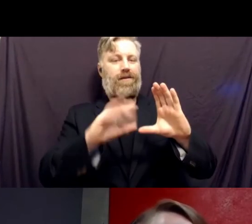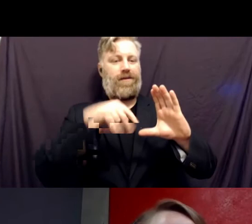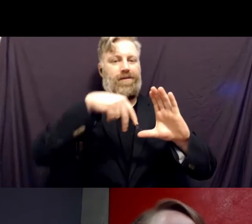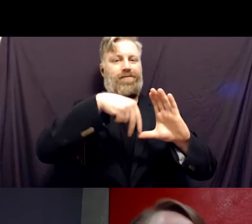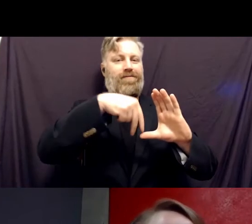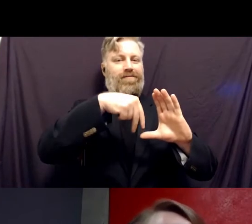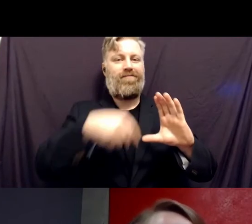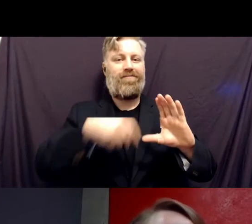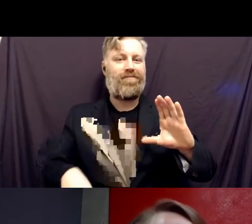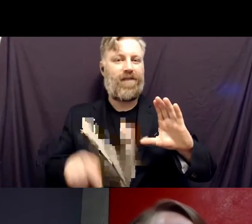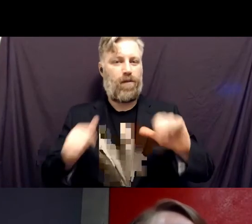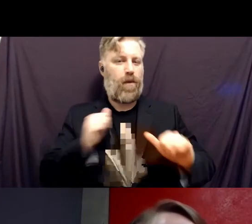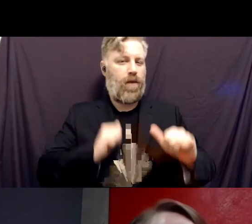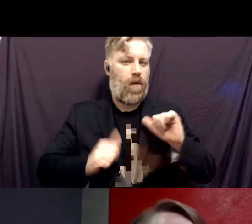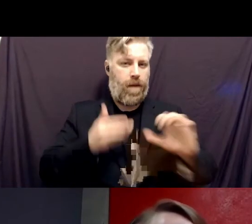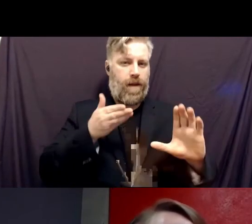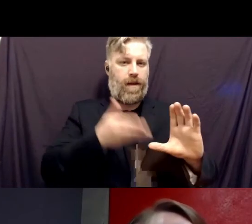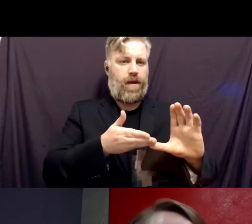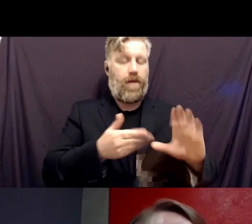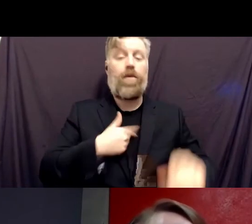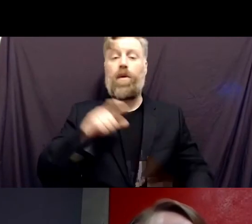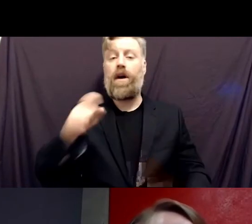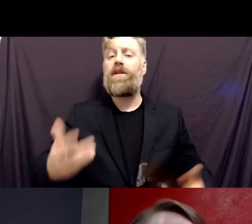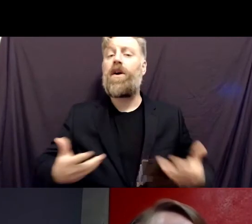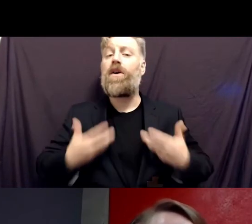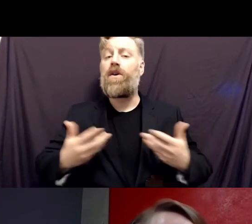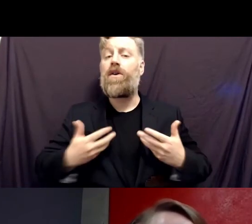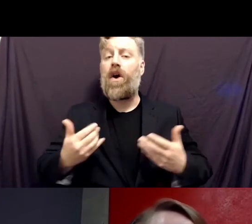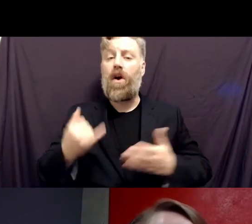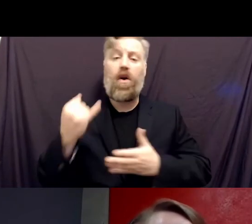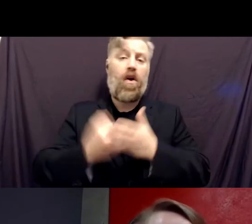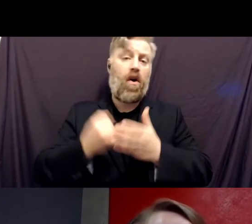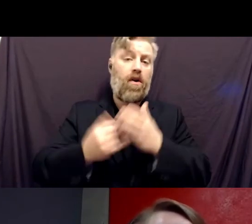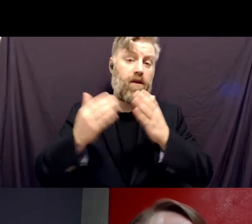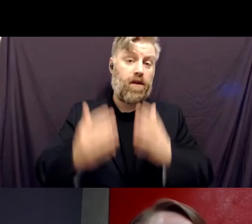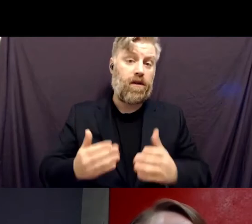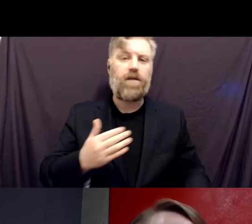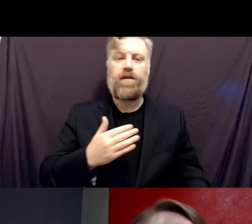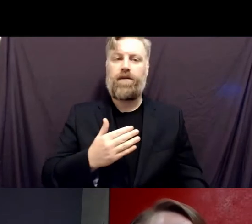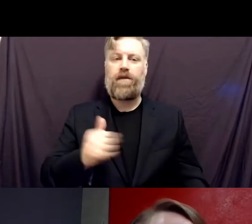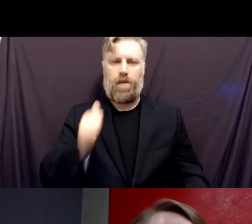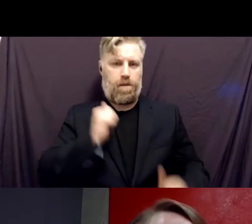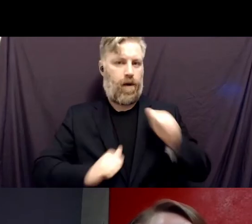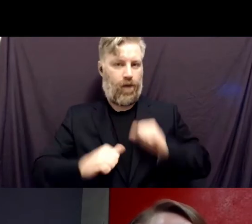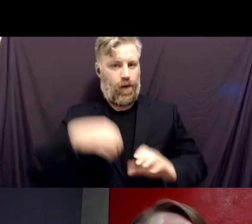asked young artists to perform within